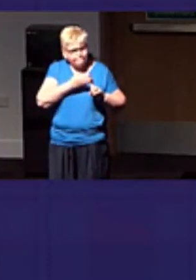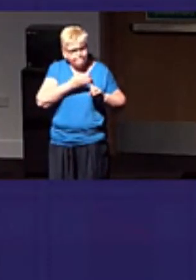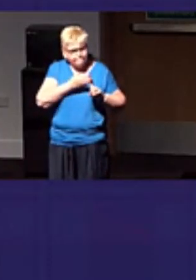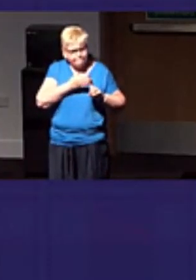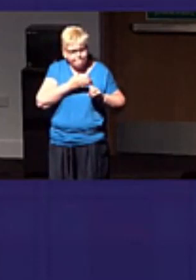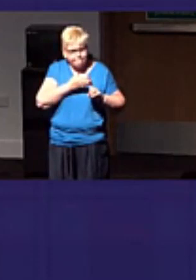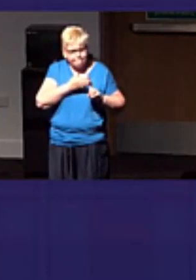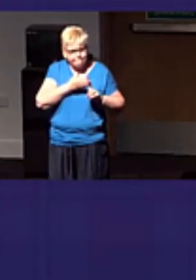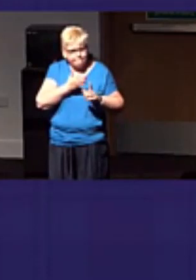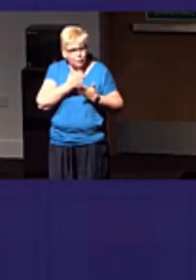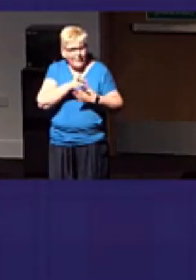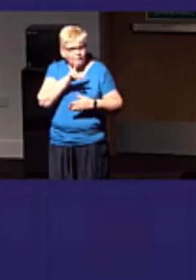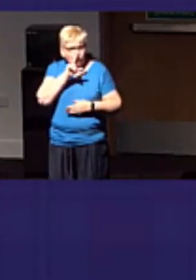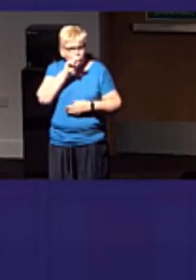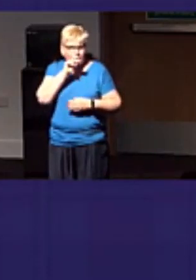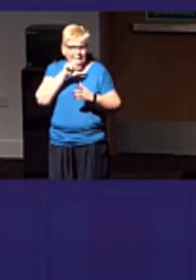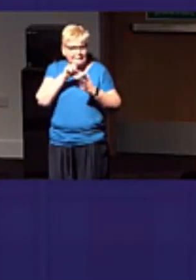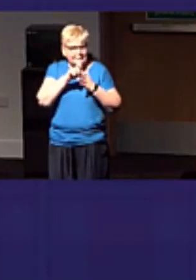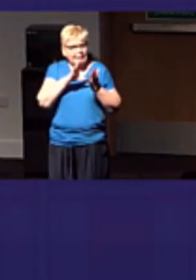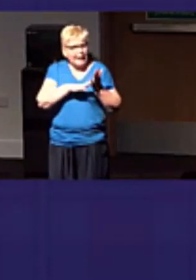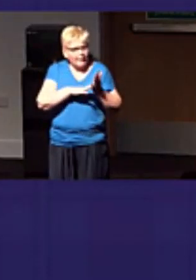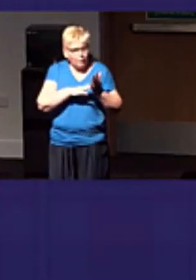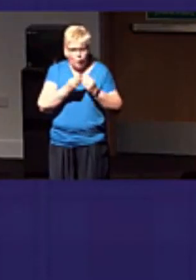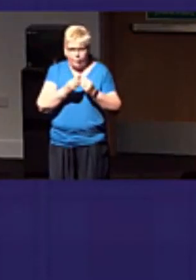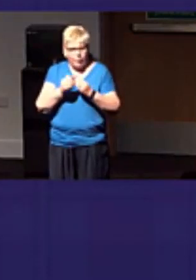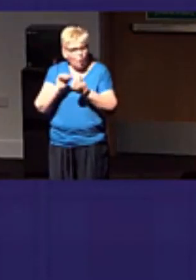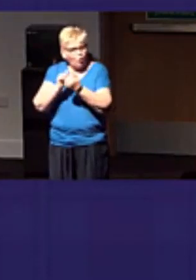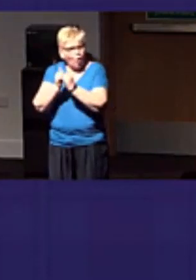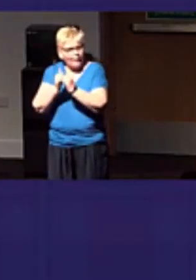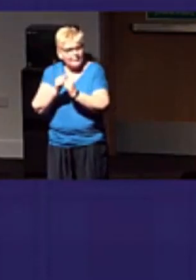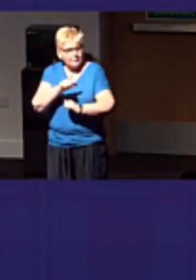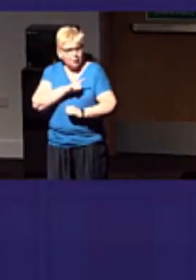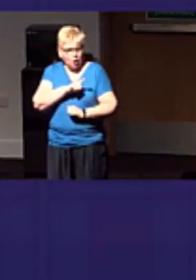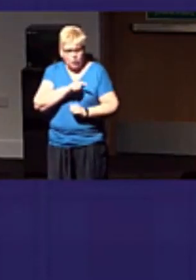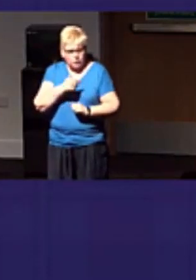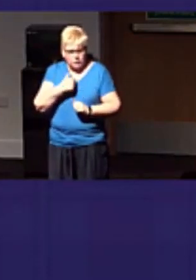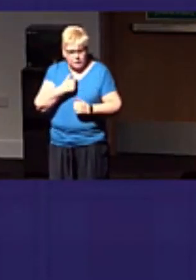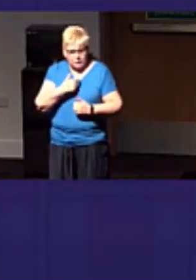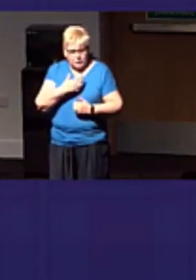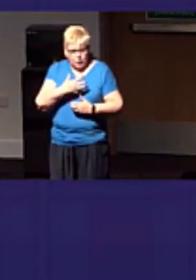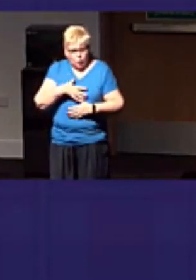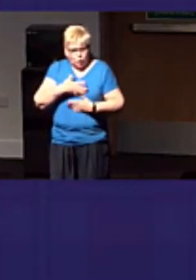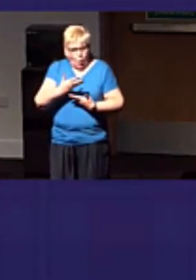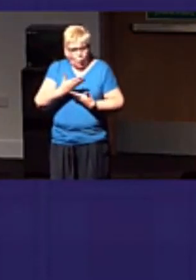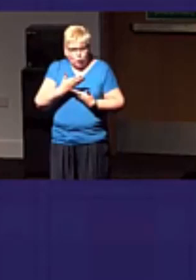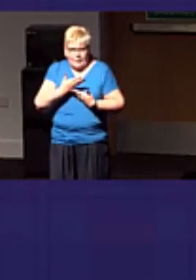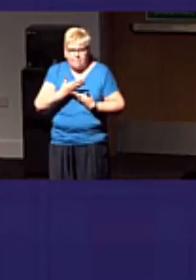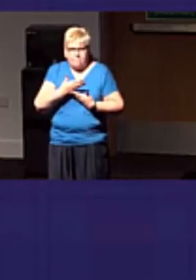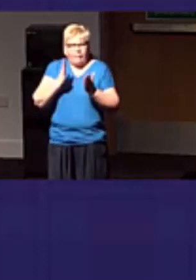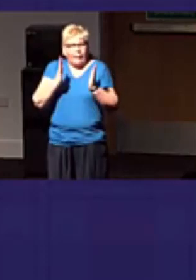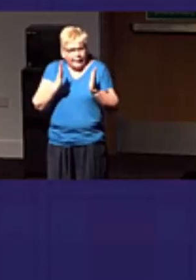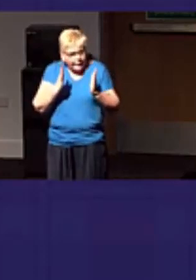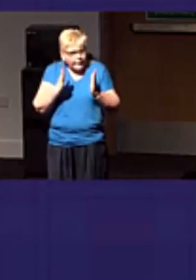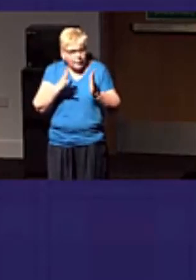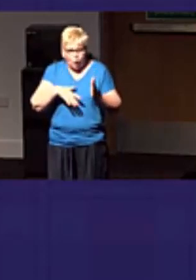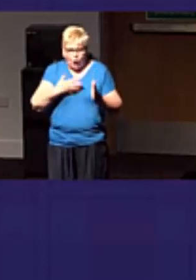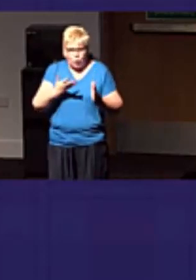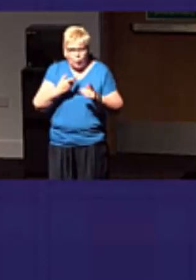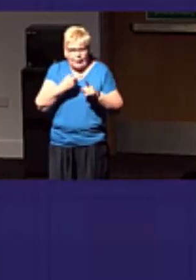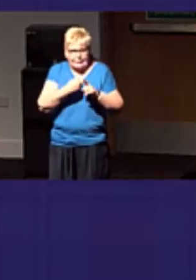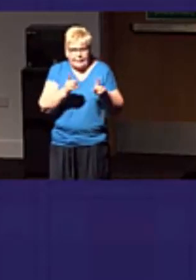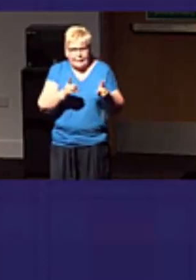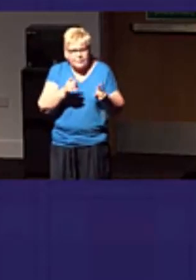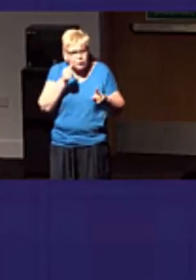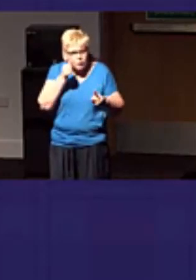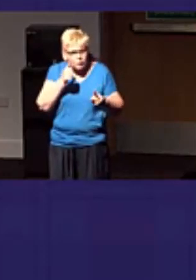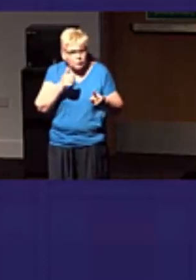point where we have to have Twitter DMs with our colleagues because we're so afraid to put it anywhere on company Teams, company email. Because